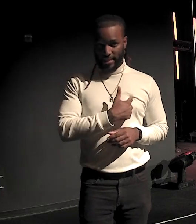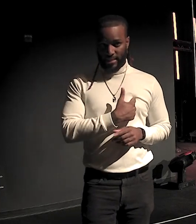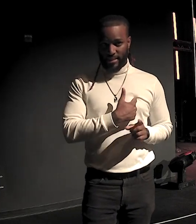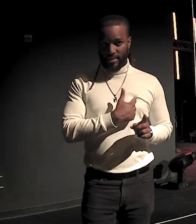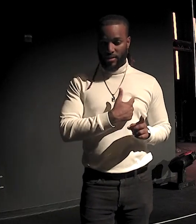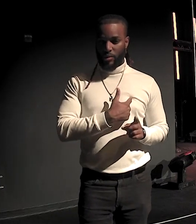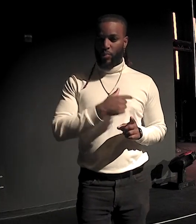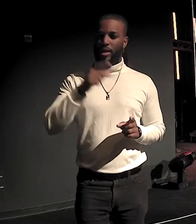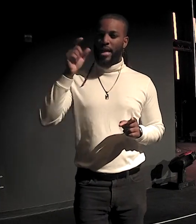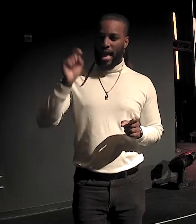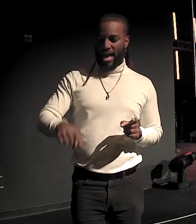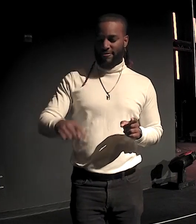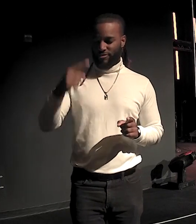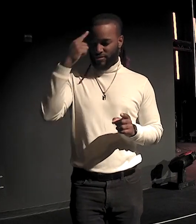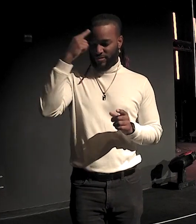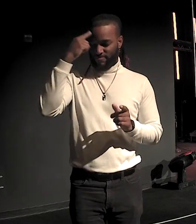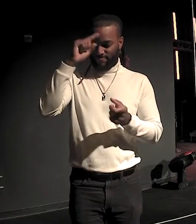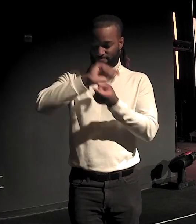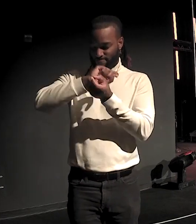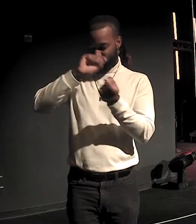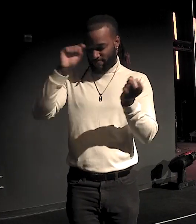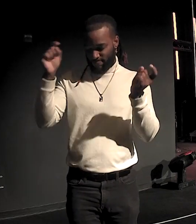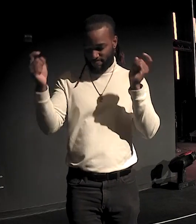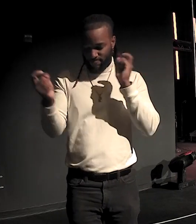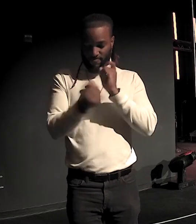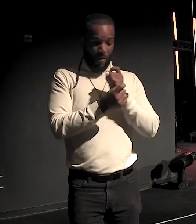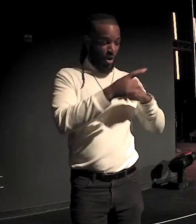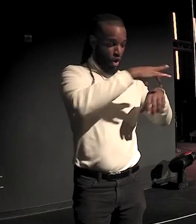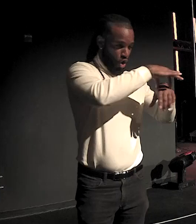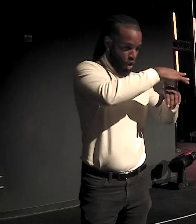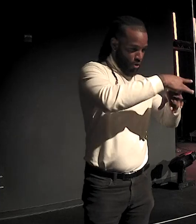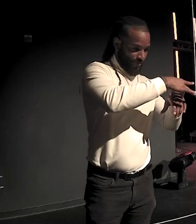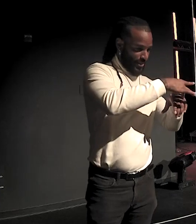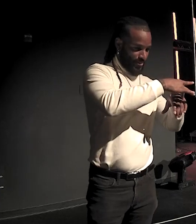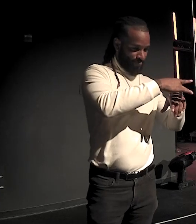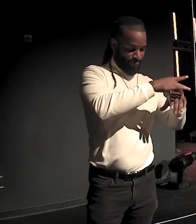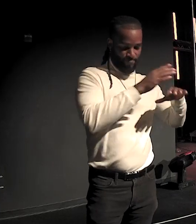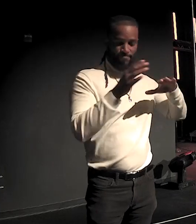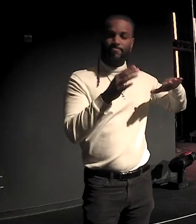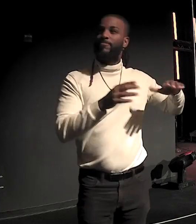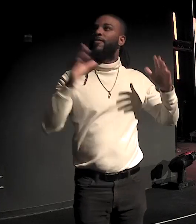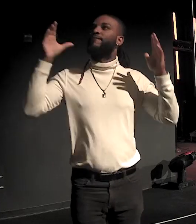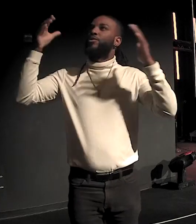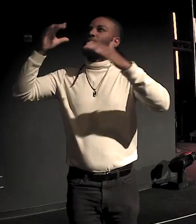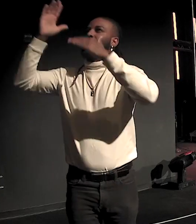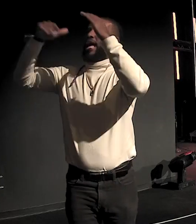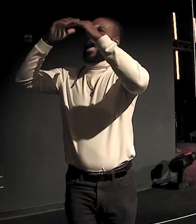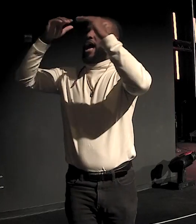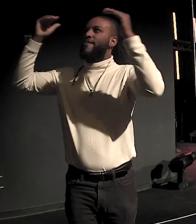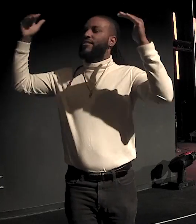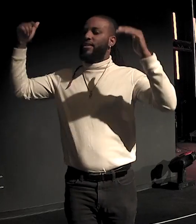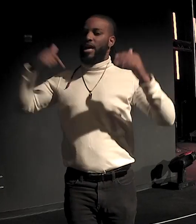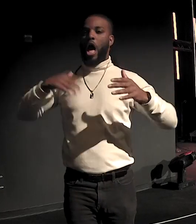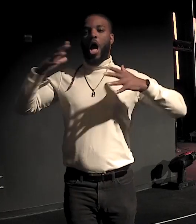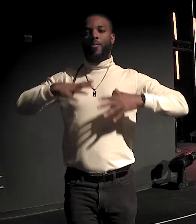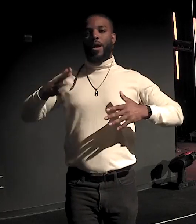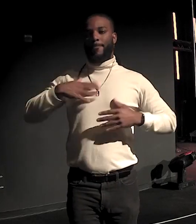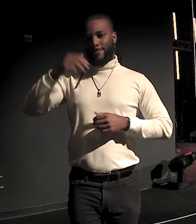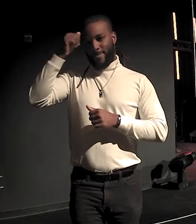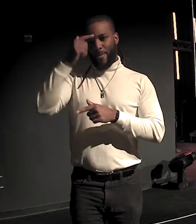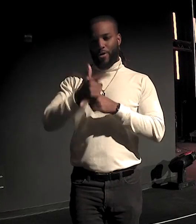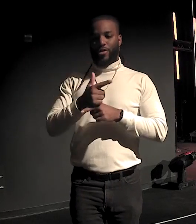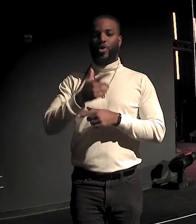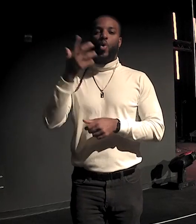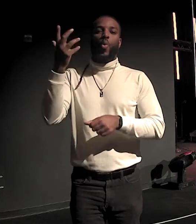we have to shift our perspective from the earthly to the heavenly. I'm wearing my brother's Win Like Heaven